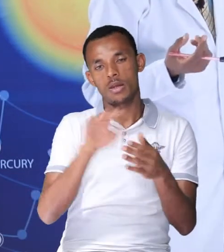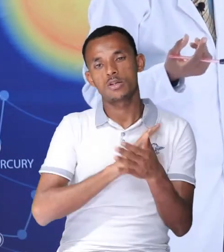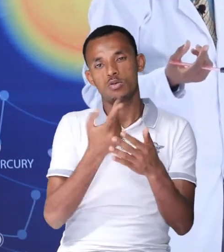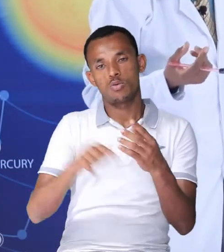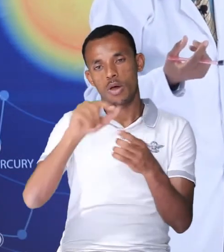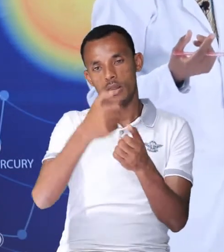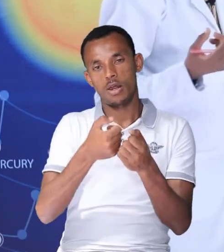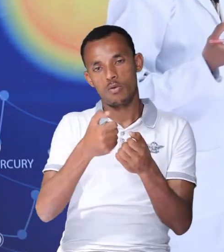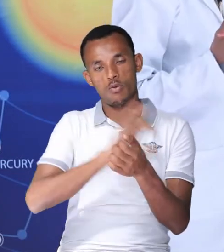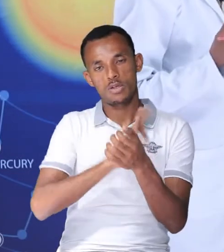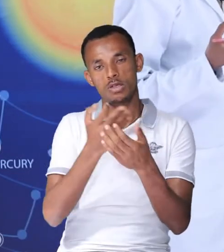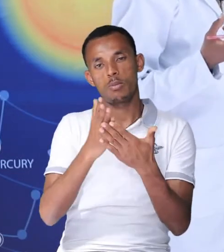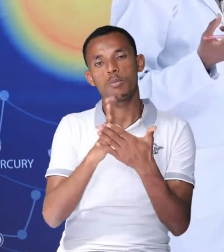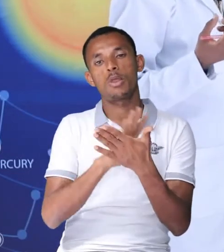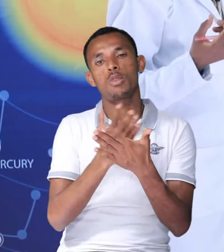force